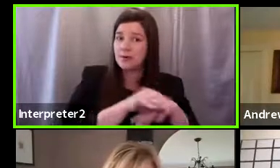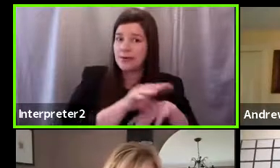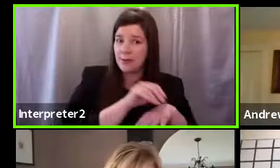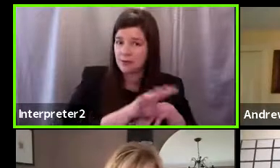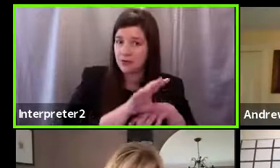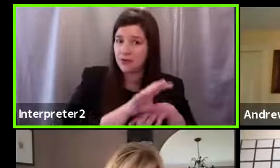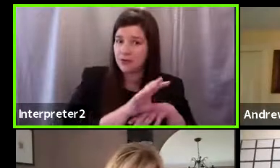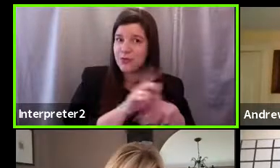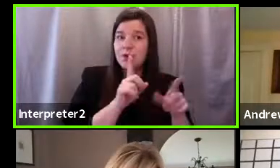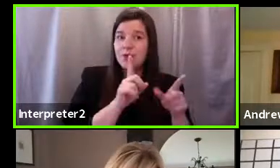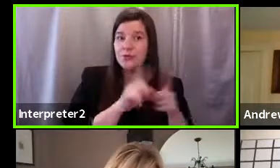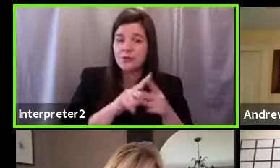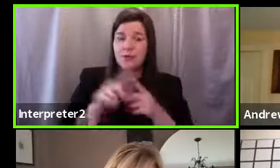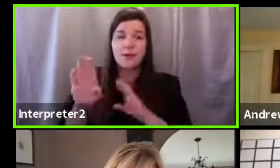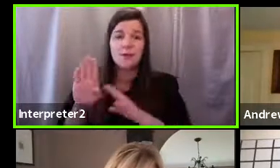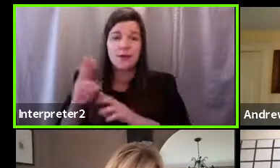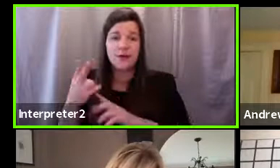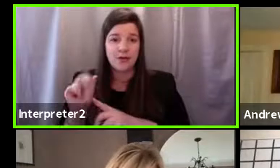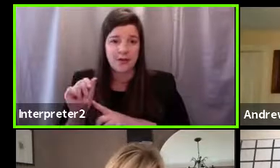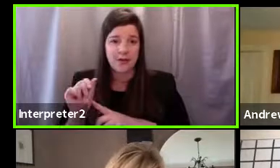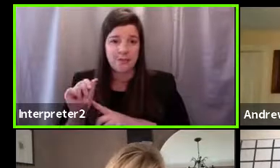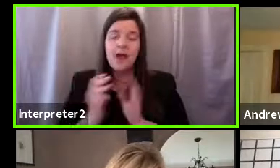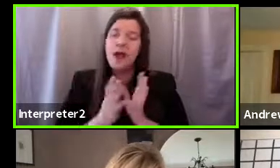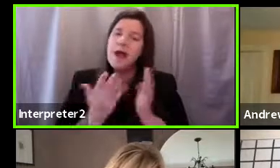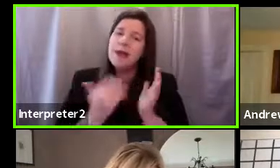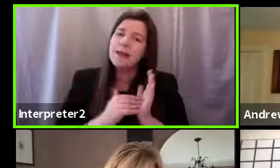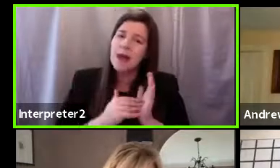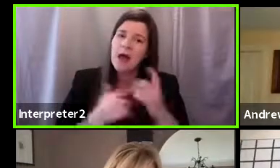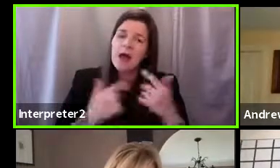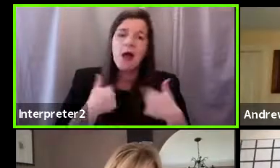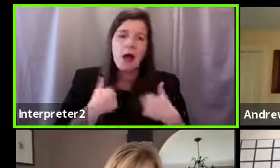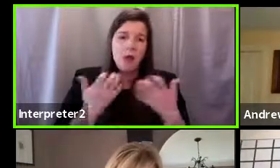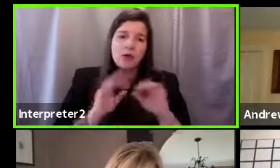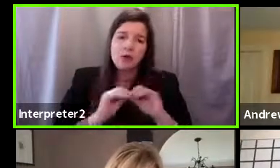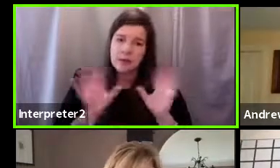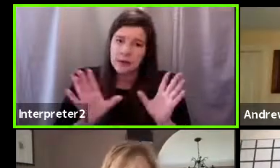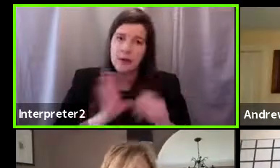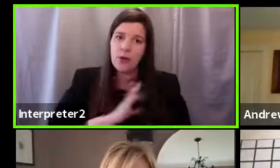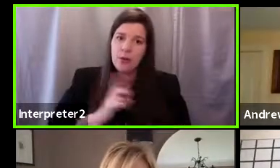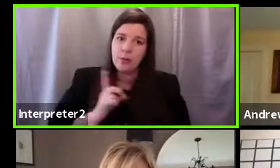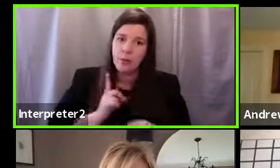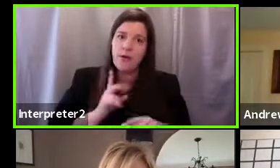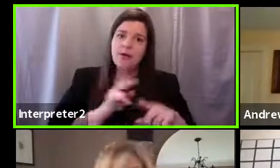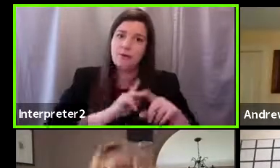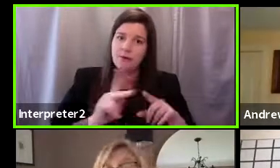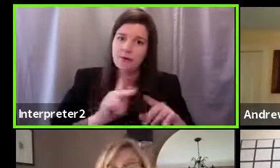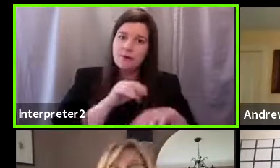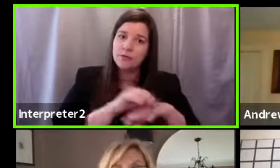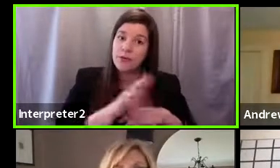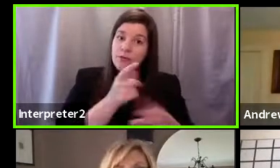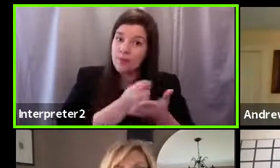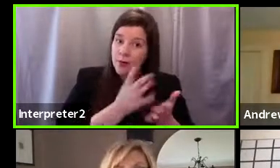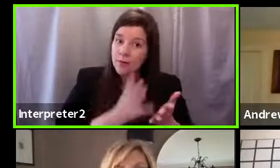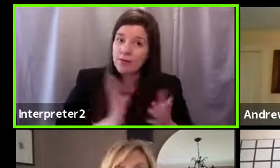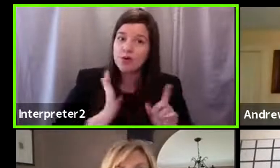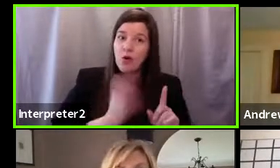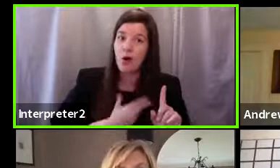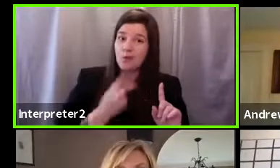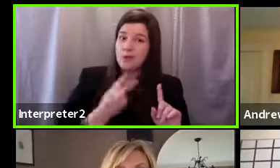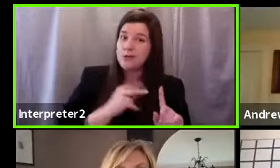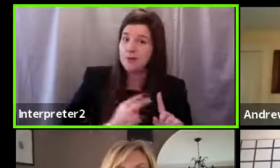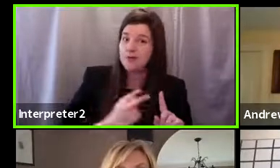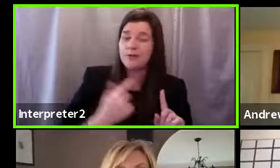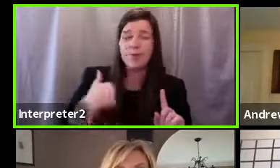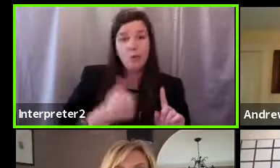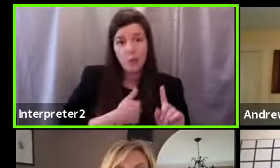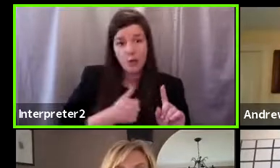Health Administration. So I want to make clear that the Board of Professional Counselors and Therapists, from our standpoint, is one of these boards